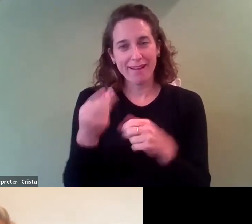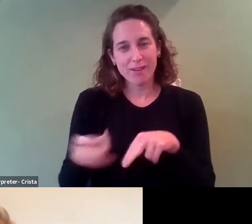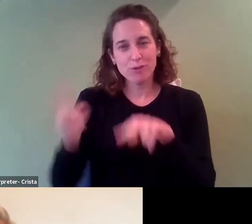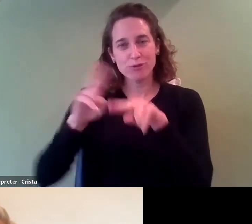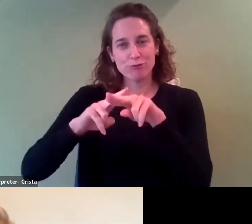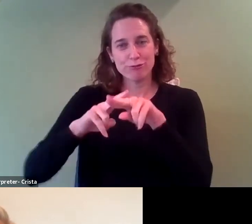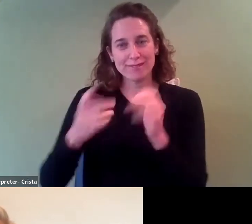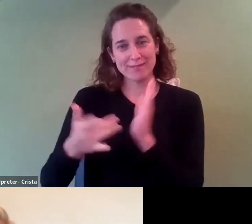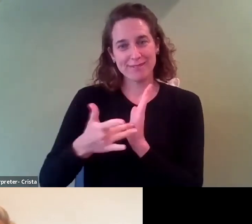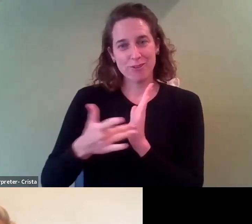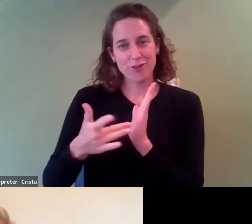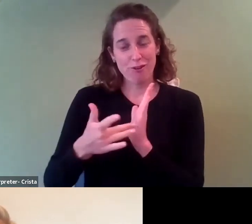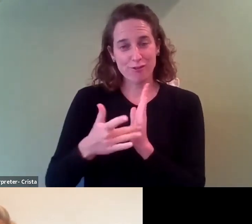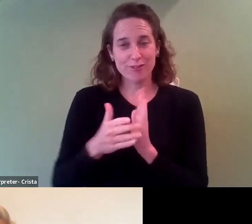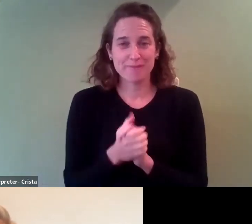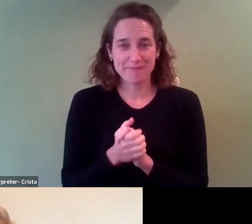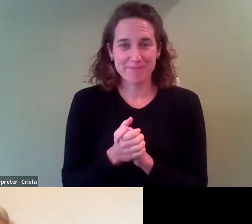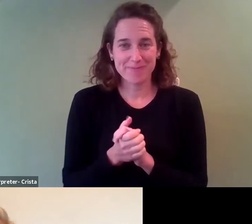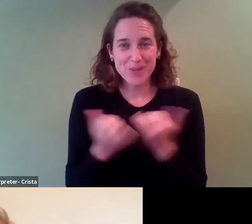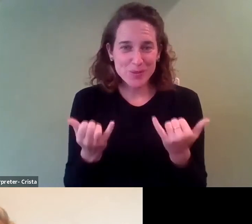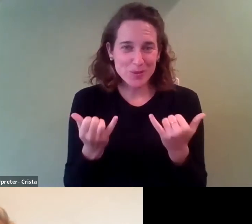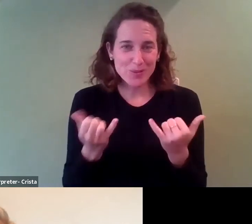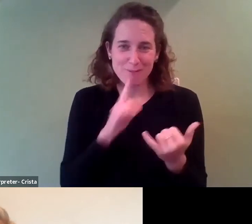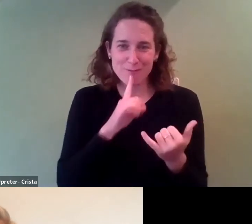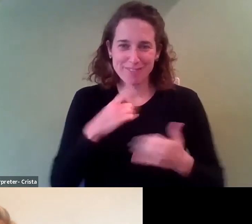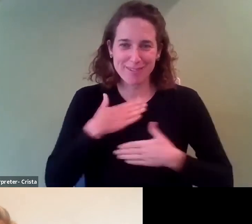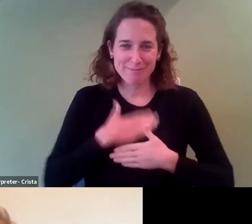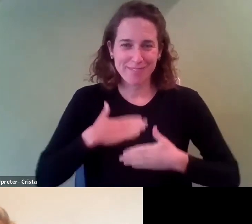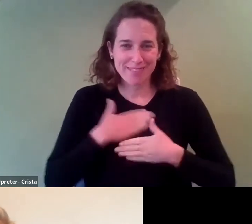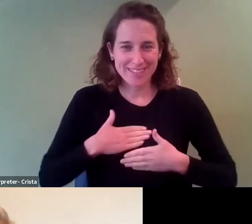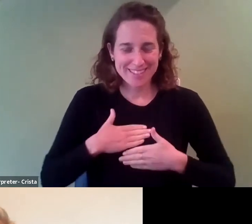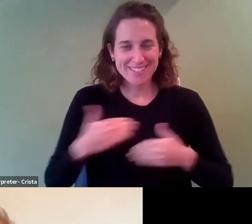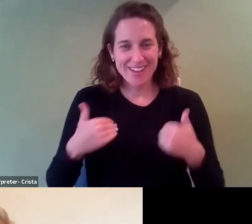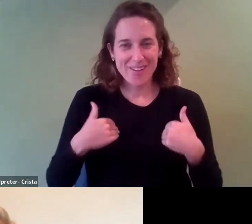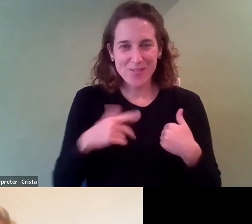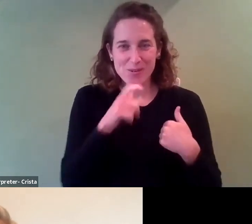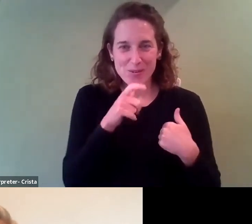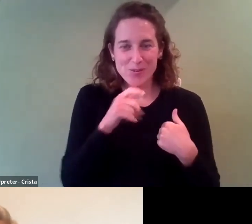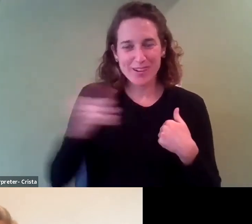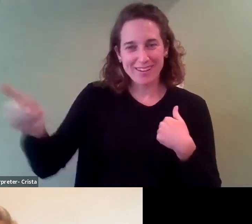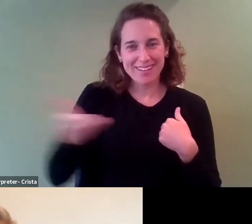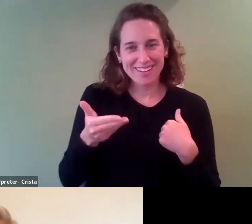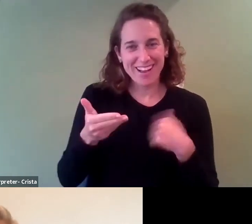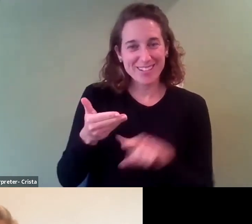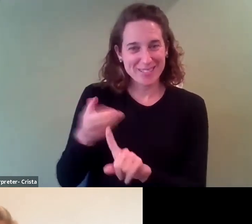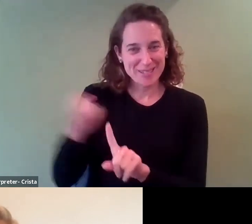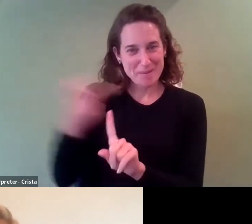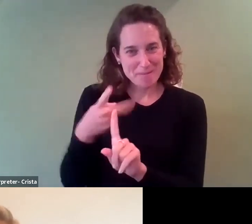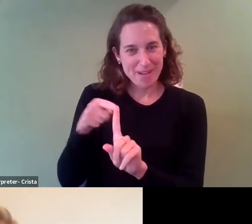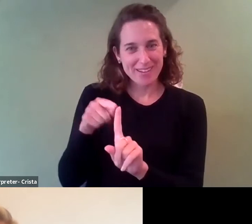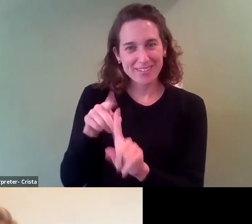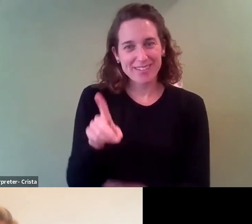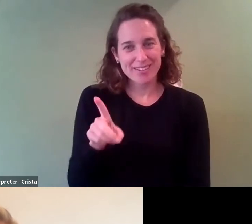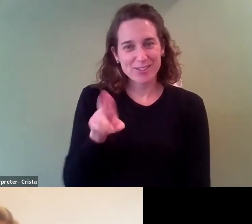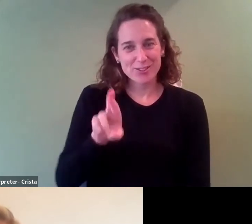as a result. So today we're really pleased to have as our guest, a return guest, Dr.